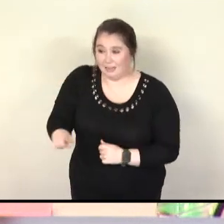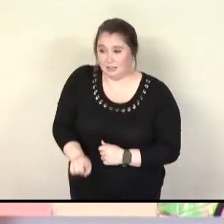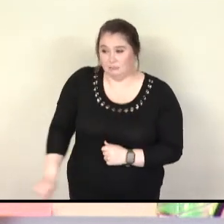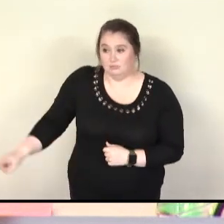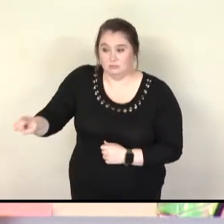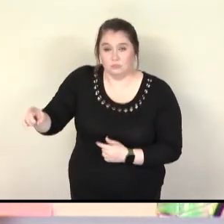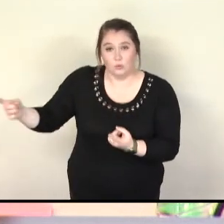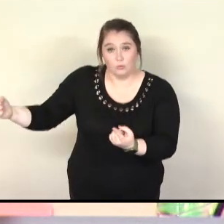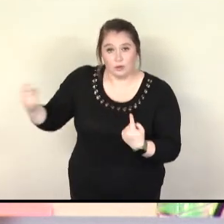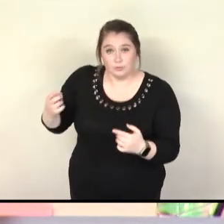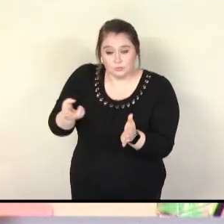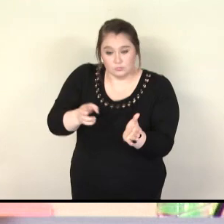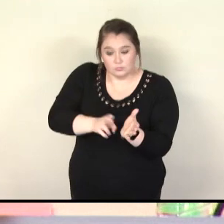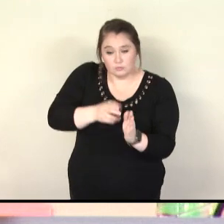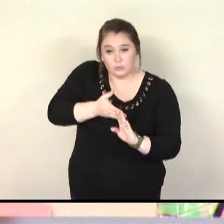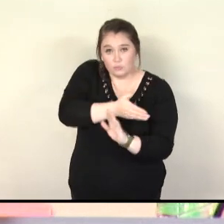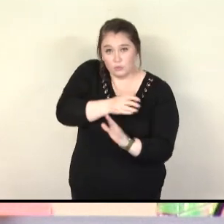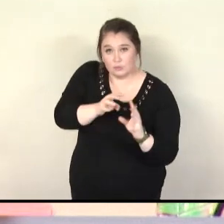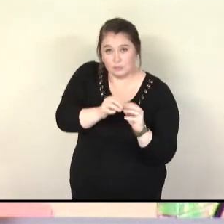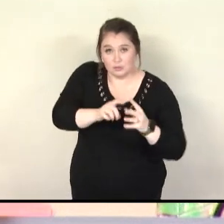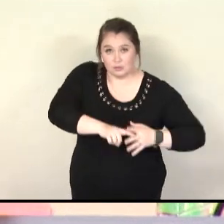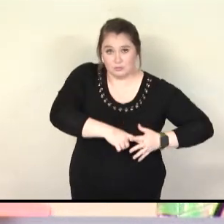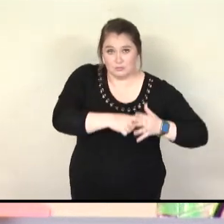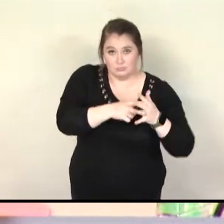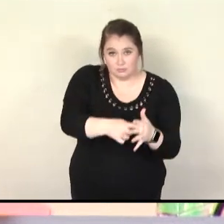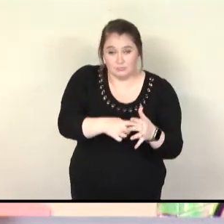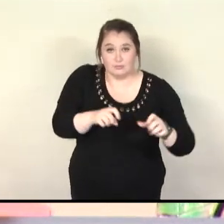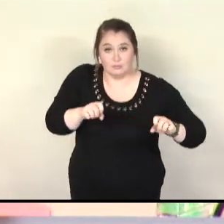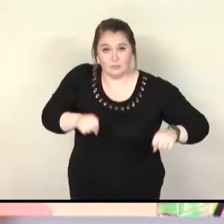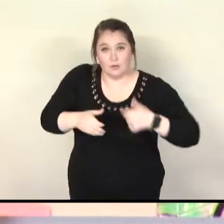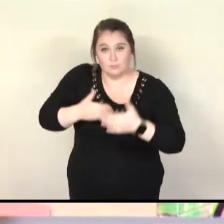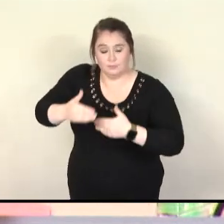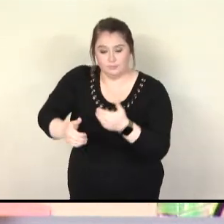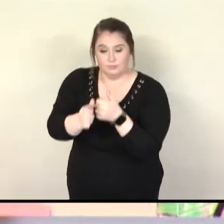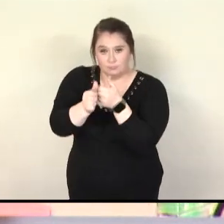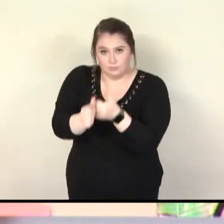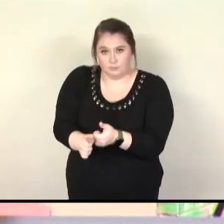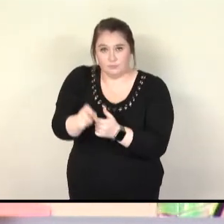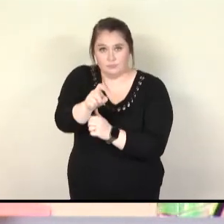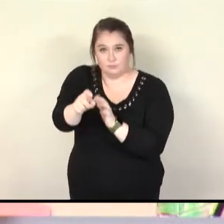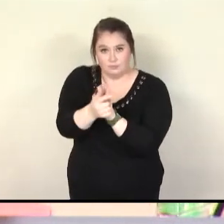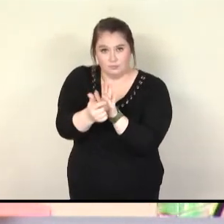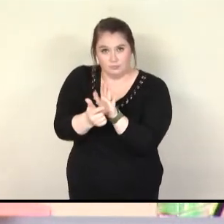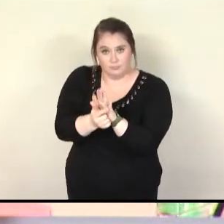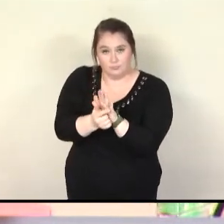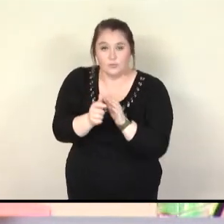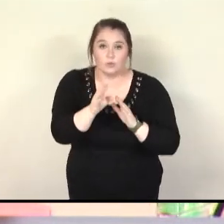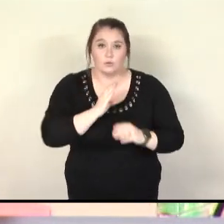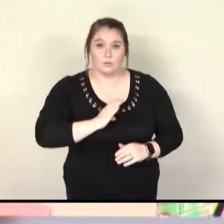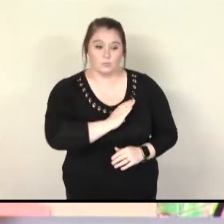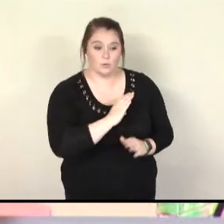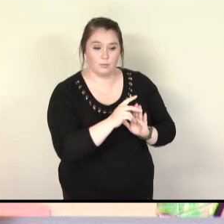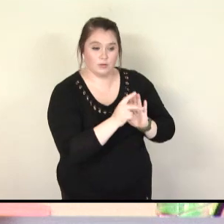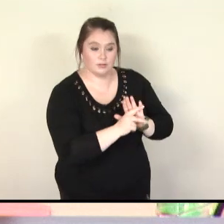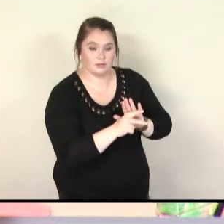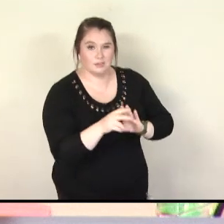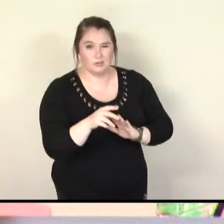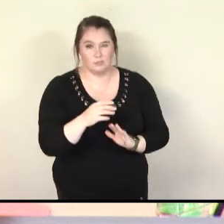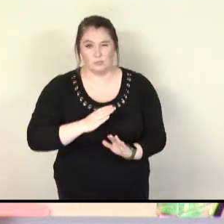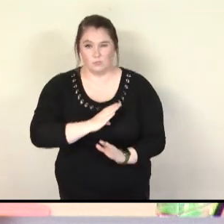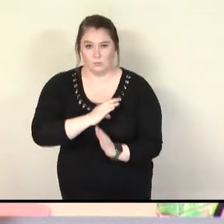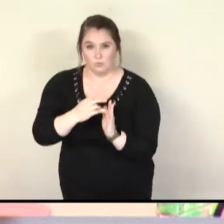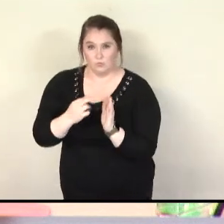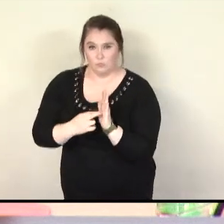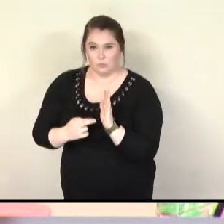has signed up to speak in advance of the meeting in accordance with board procedures will do so in accordance with the law, board policy, and board rules. Board